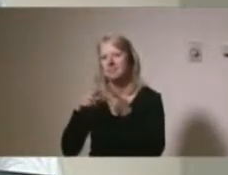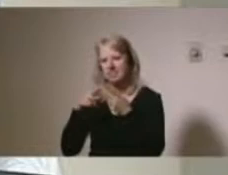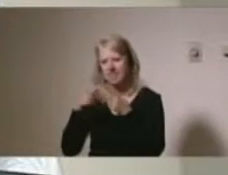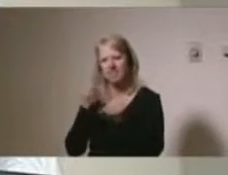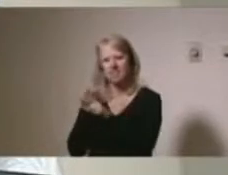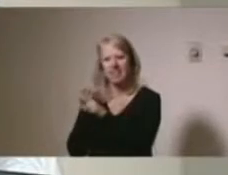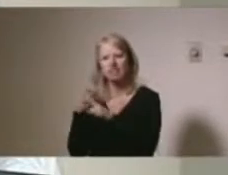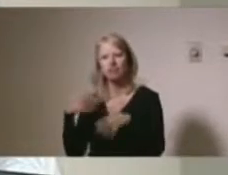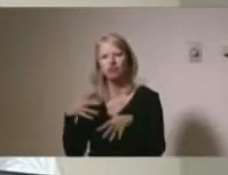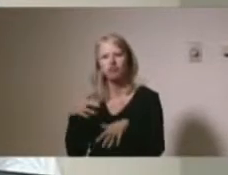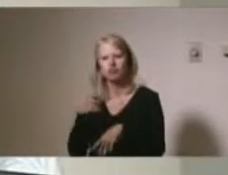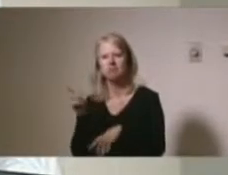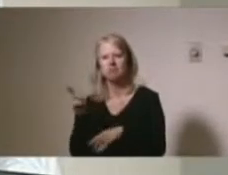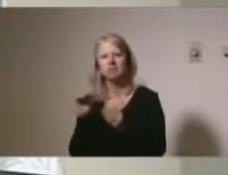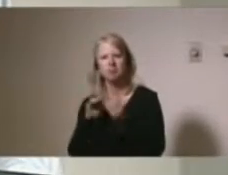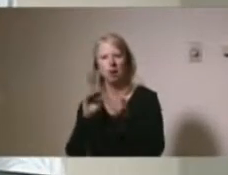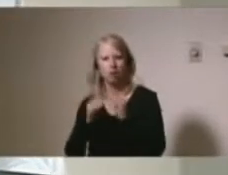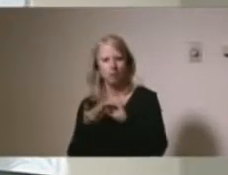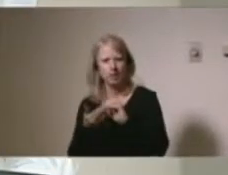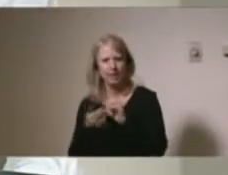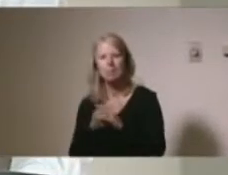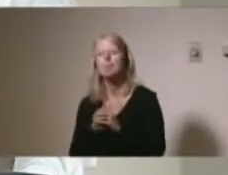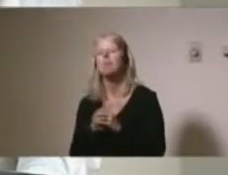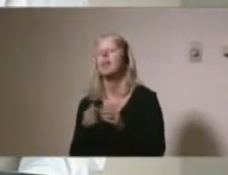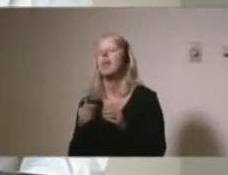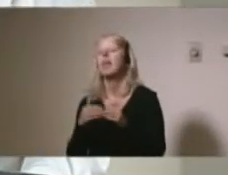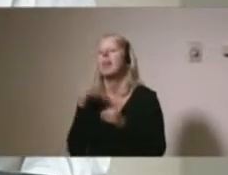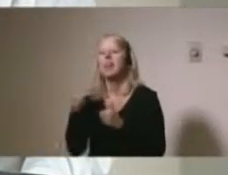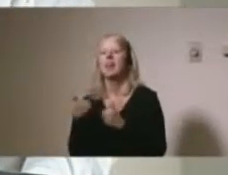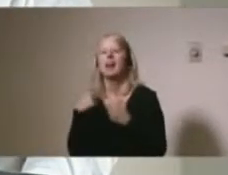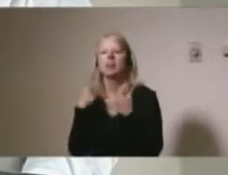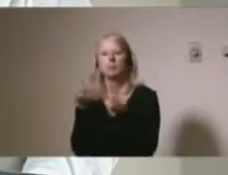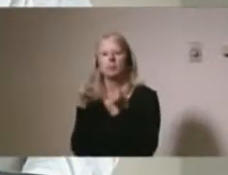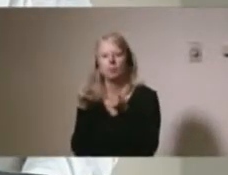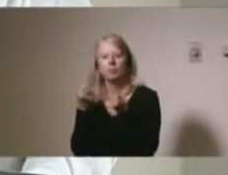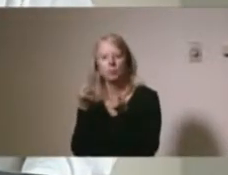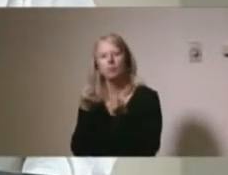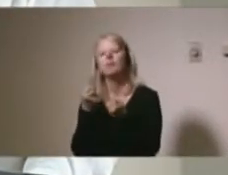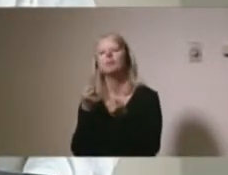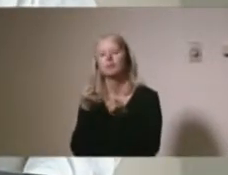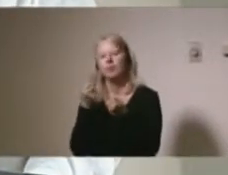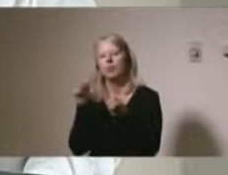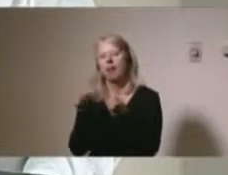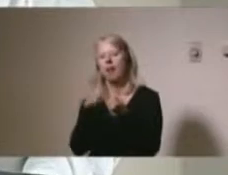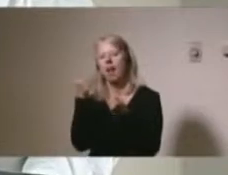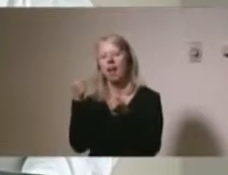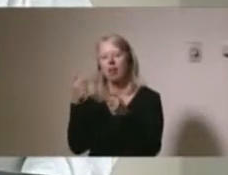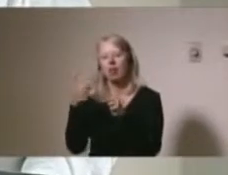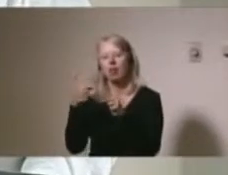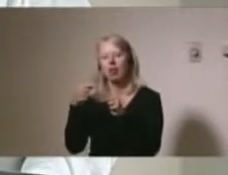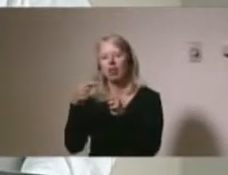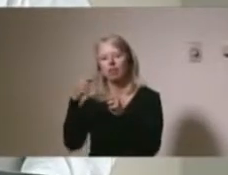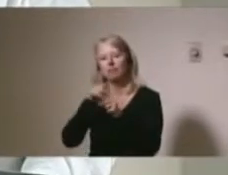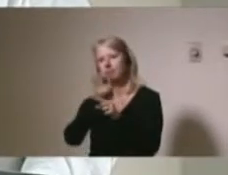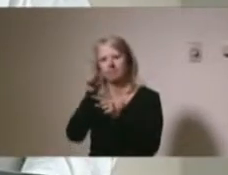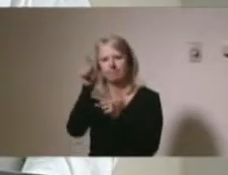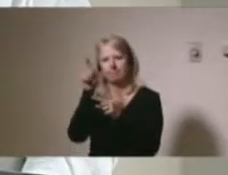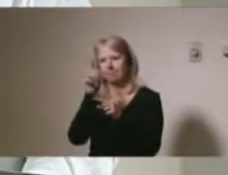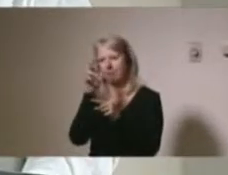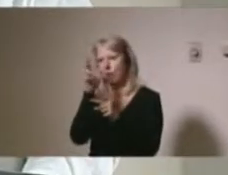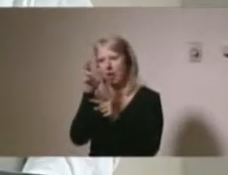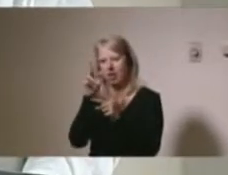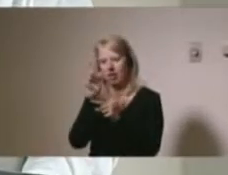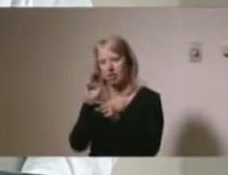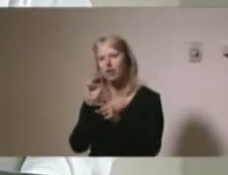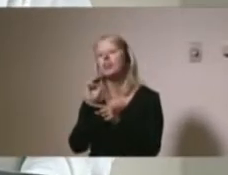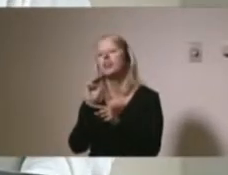small community. I then drove to a place called, back another 300 kilometers, and stopped in